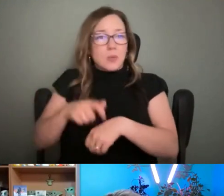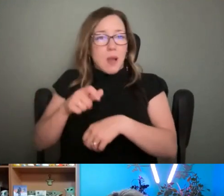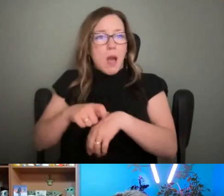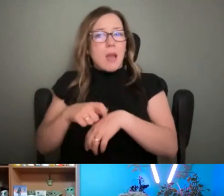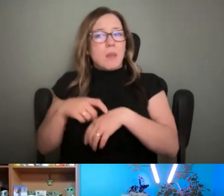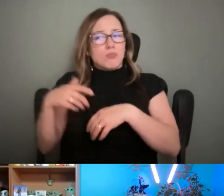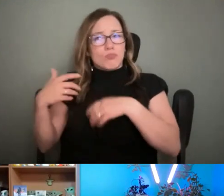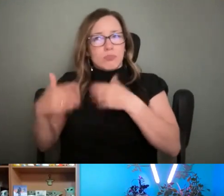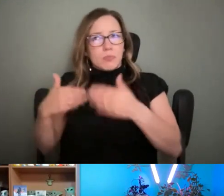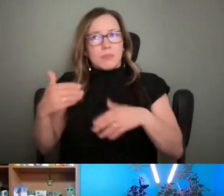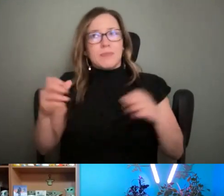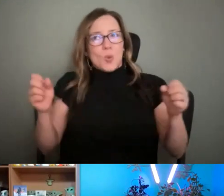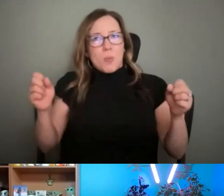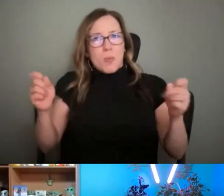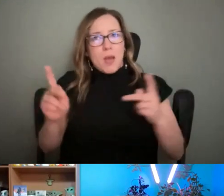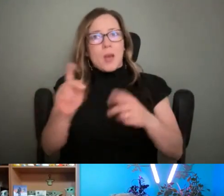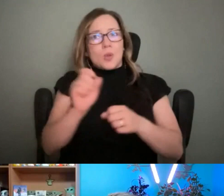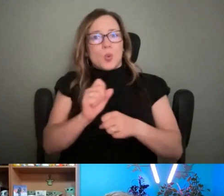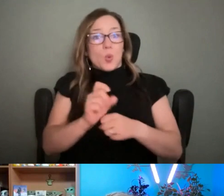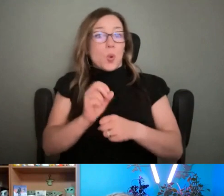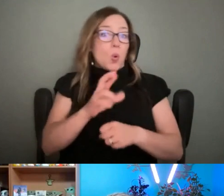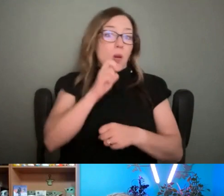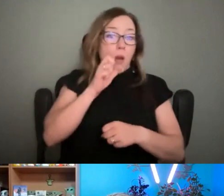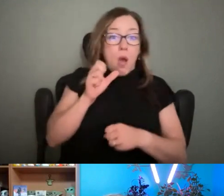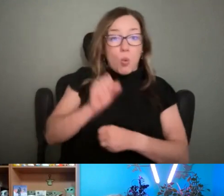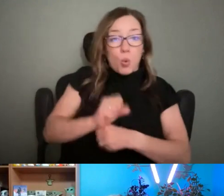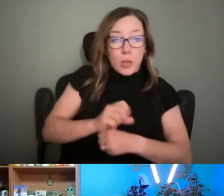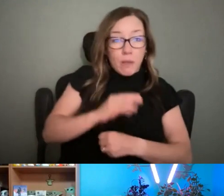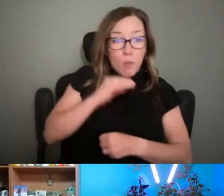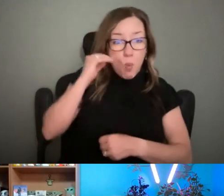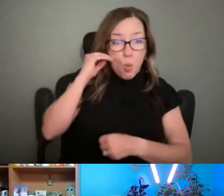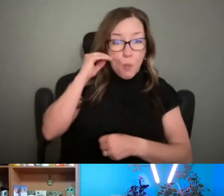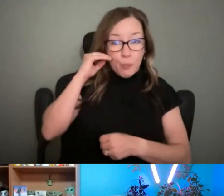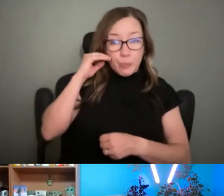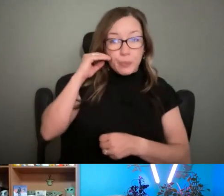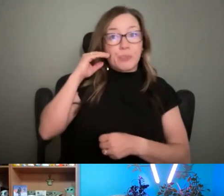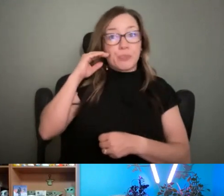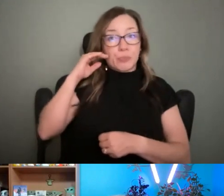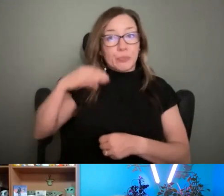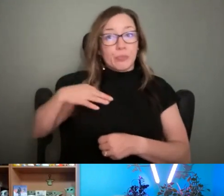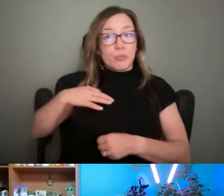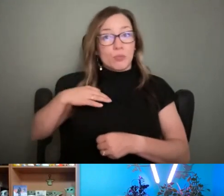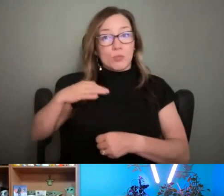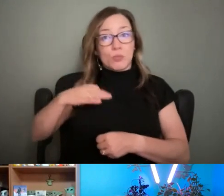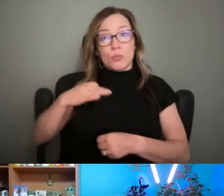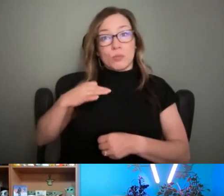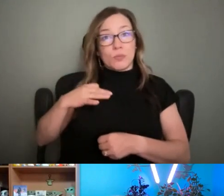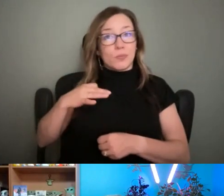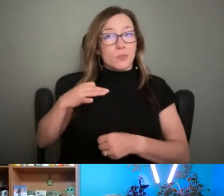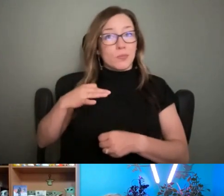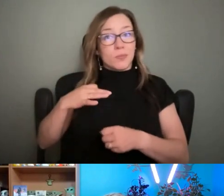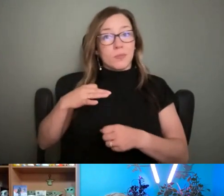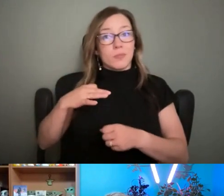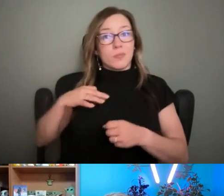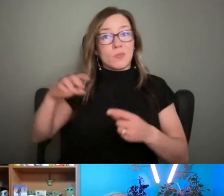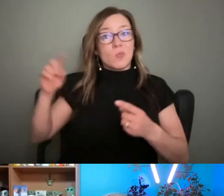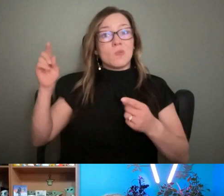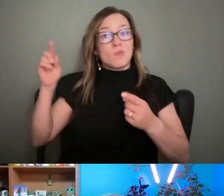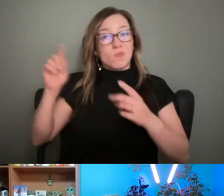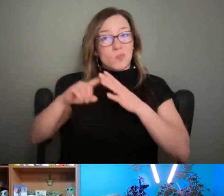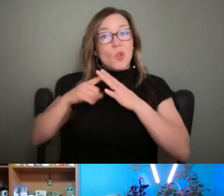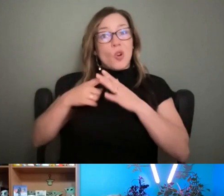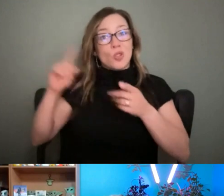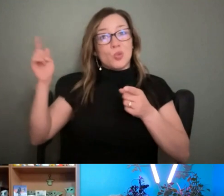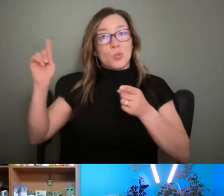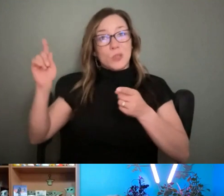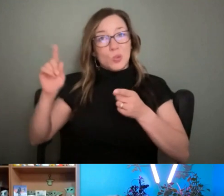starting to return to work or no longer working from home, the volunteers started reducing.